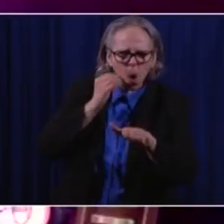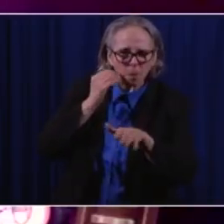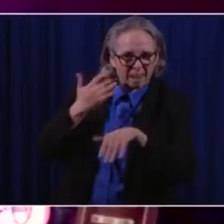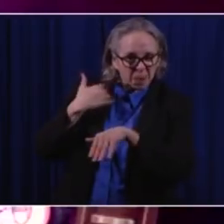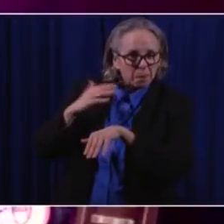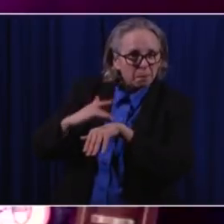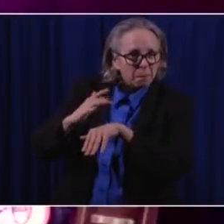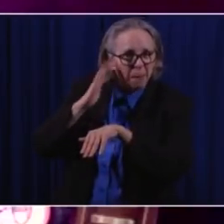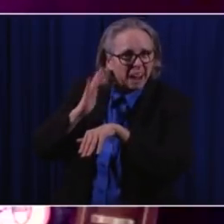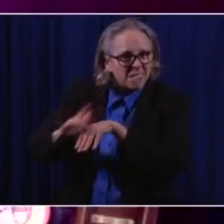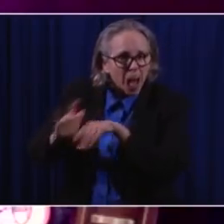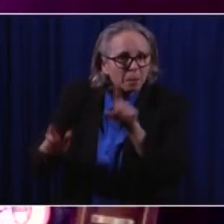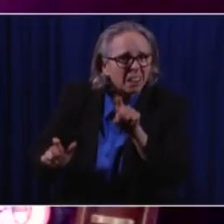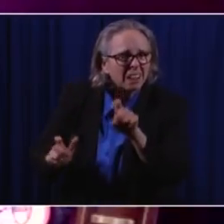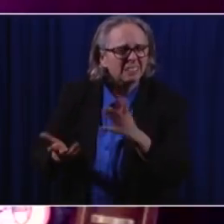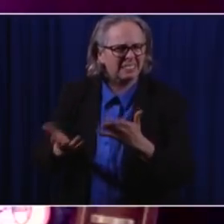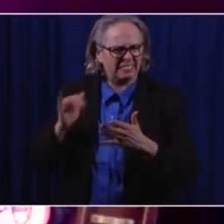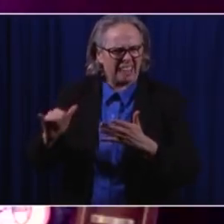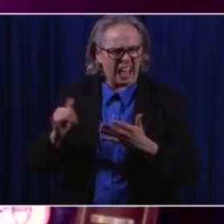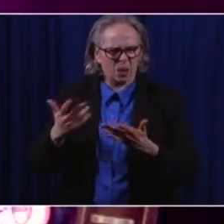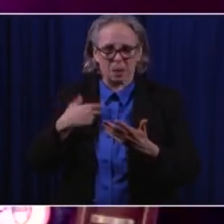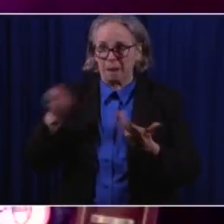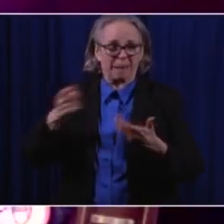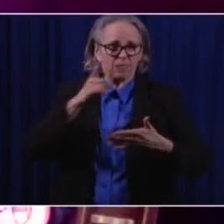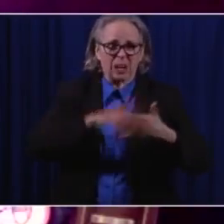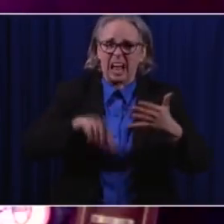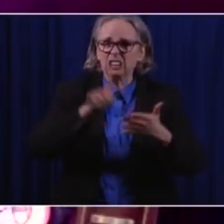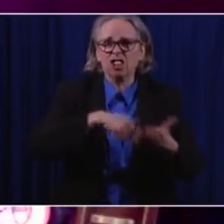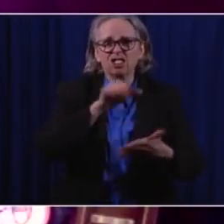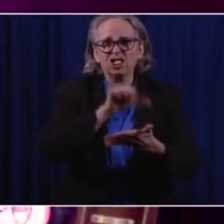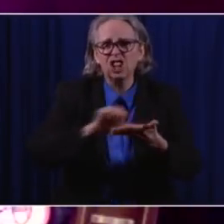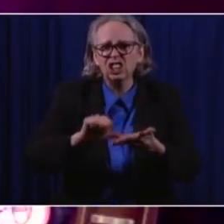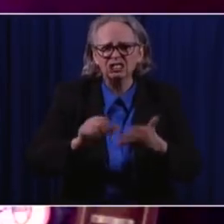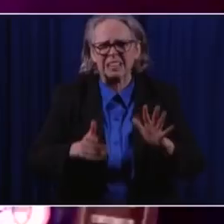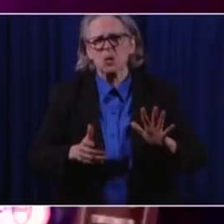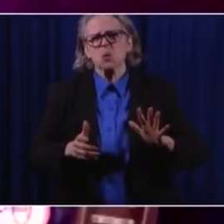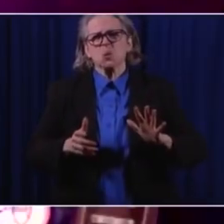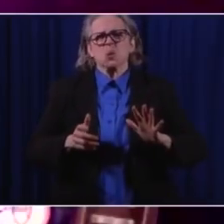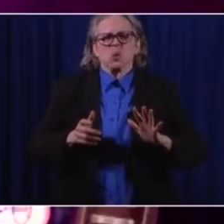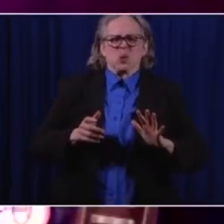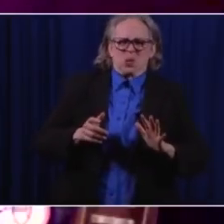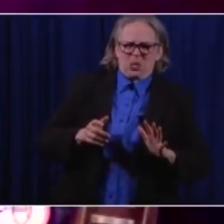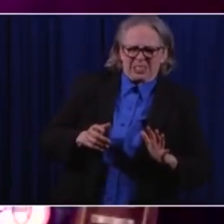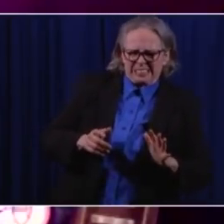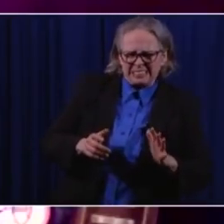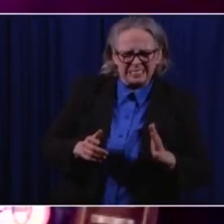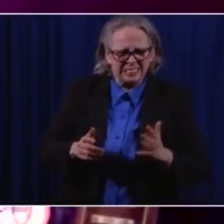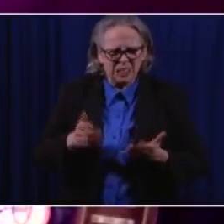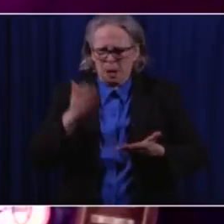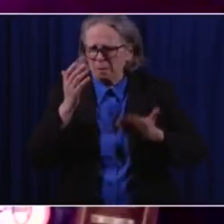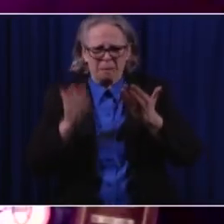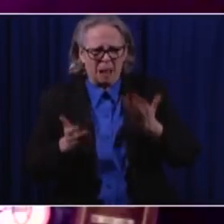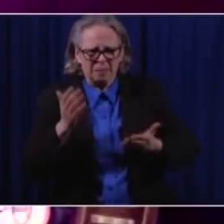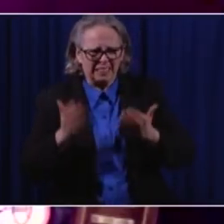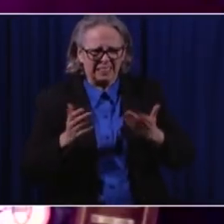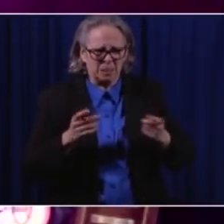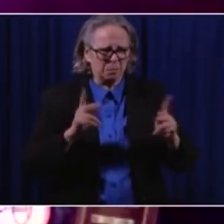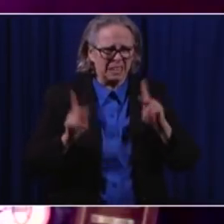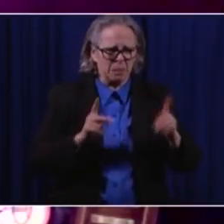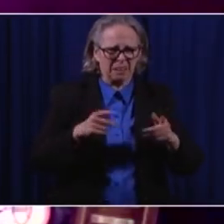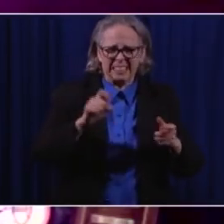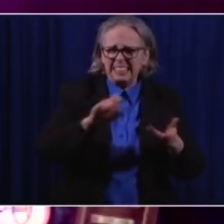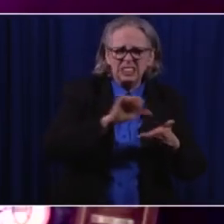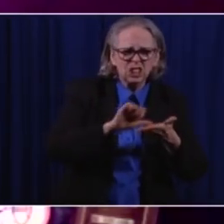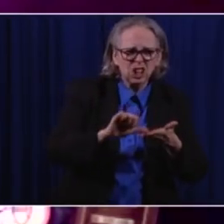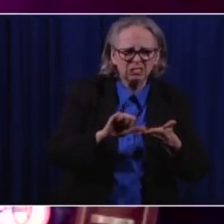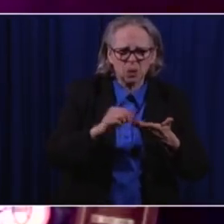to be canceling surgeries on the day of. Are we going to get to the point where we have to start deferring procedures again like we did in March? I think